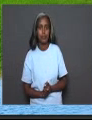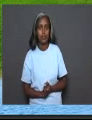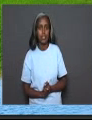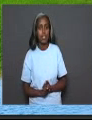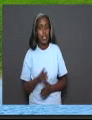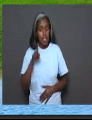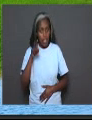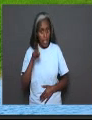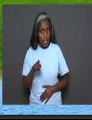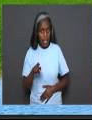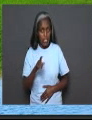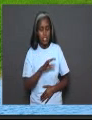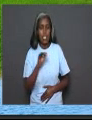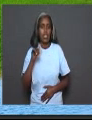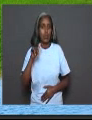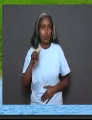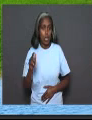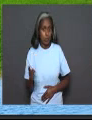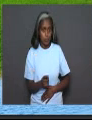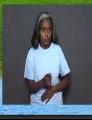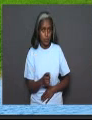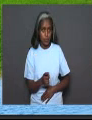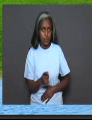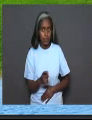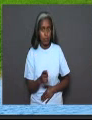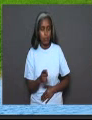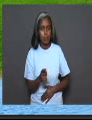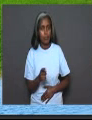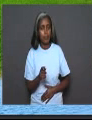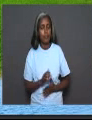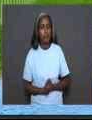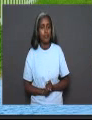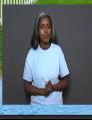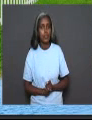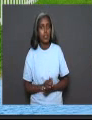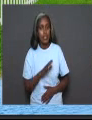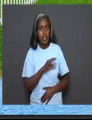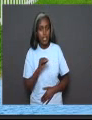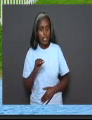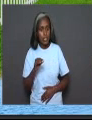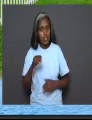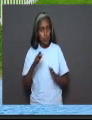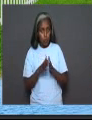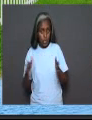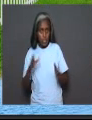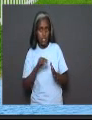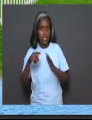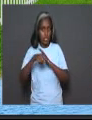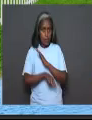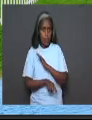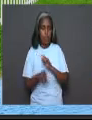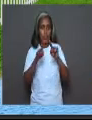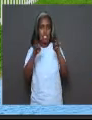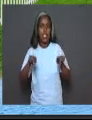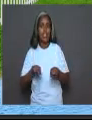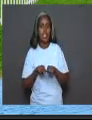Let X and Y be the width and depth of the rectangle.